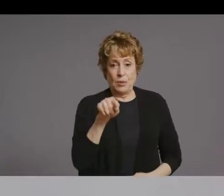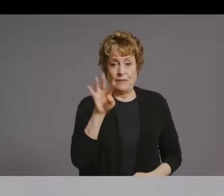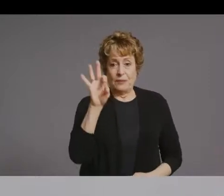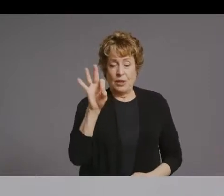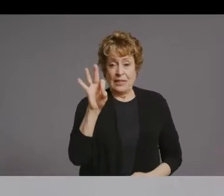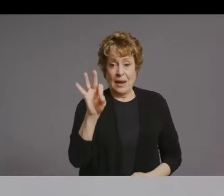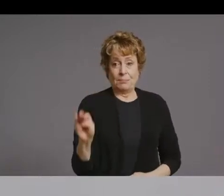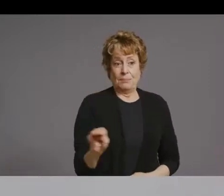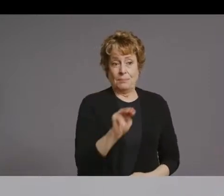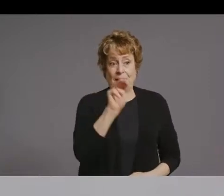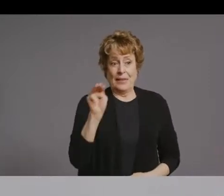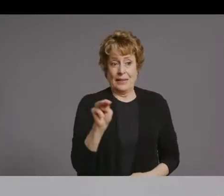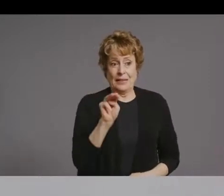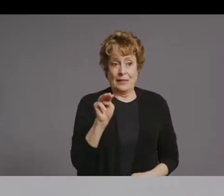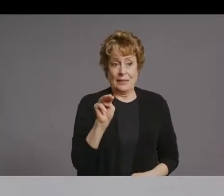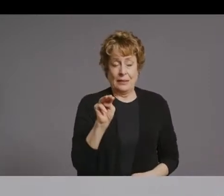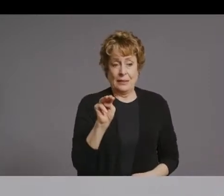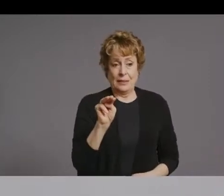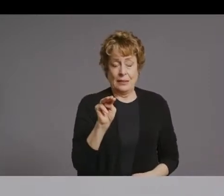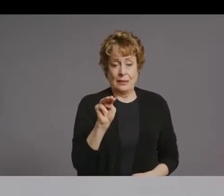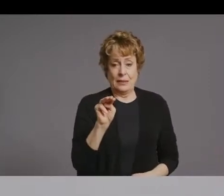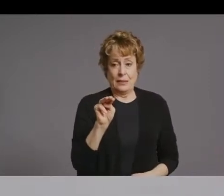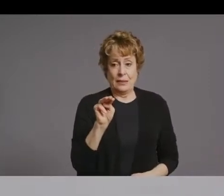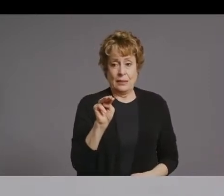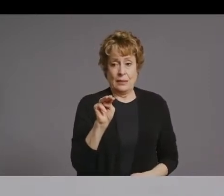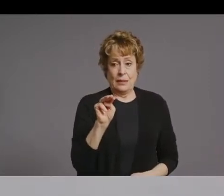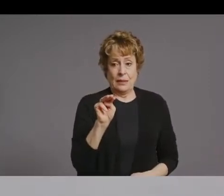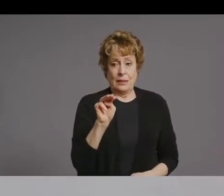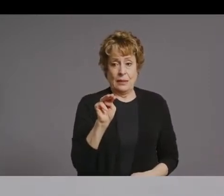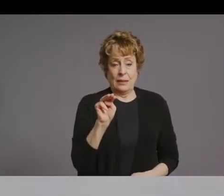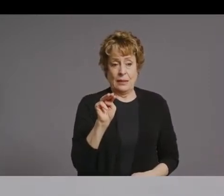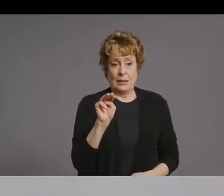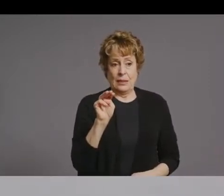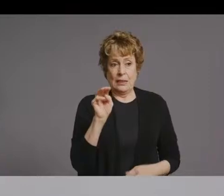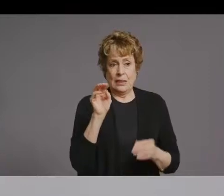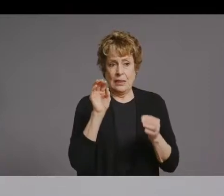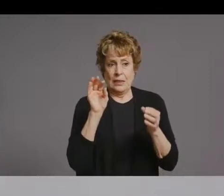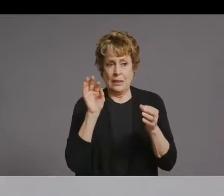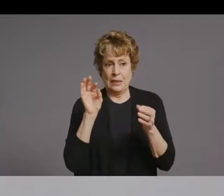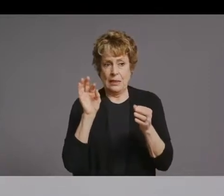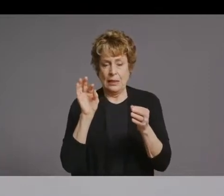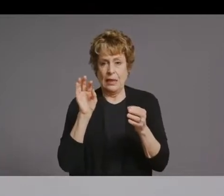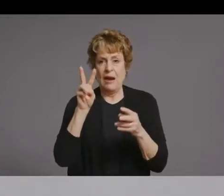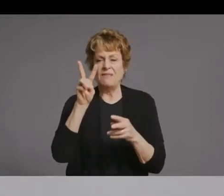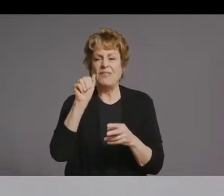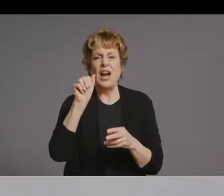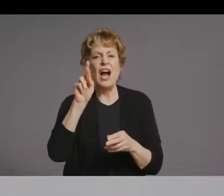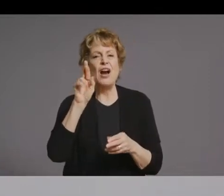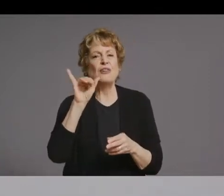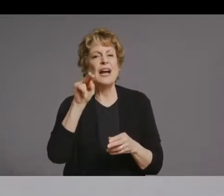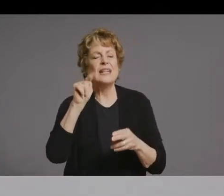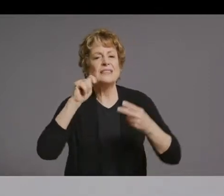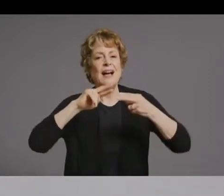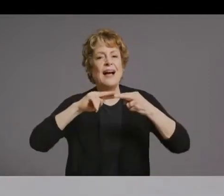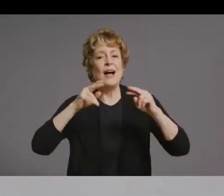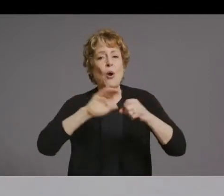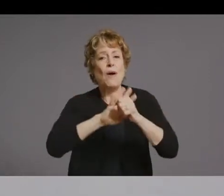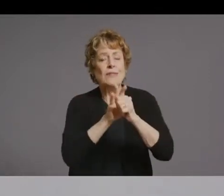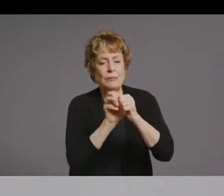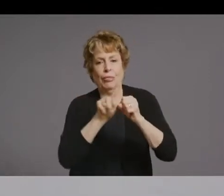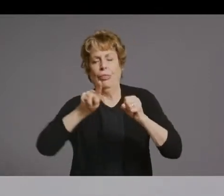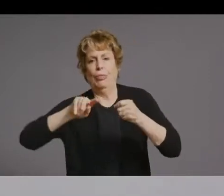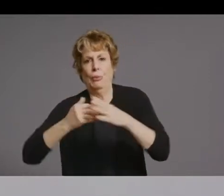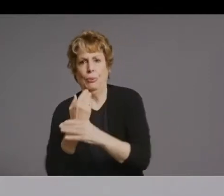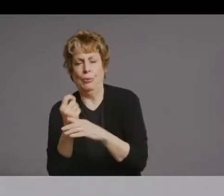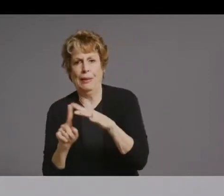May to boost genome sequencing. To help track the variants. Obviously, I know this was announced like a couple of hours ago, but how